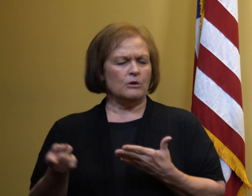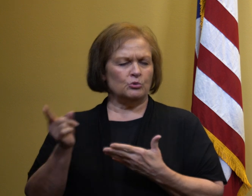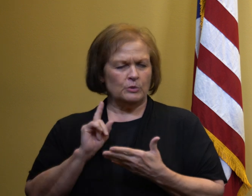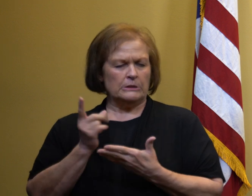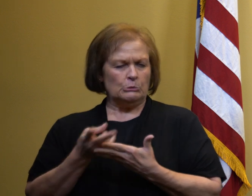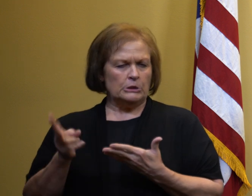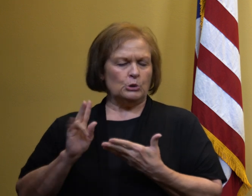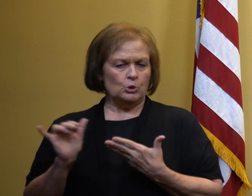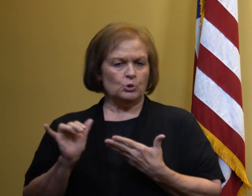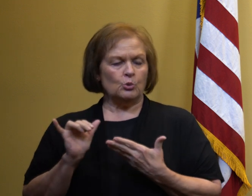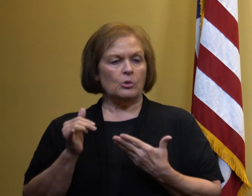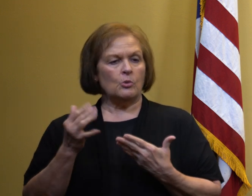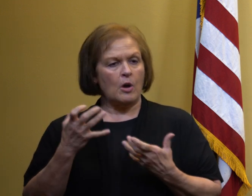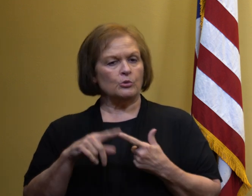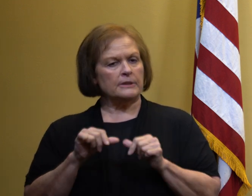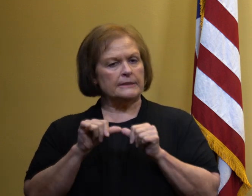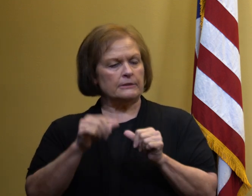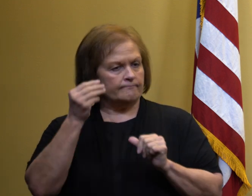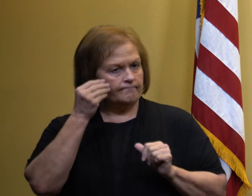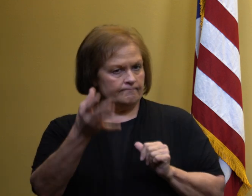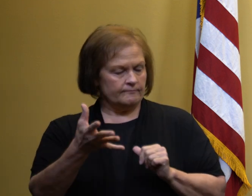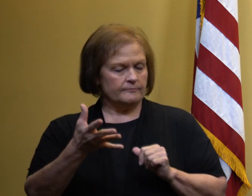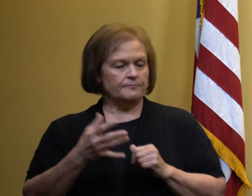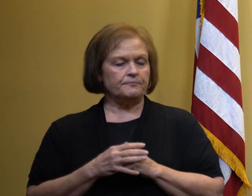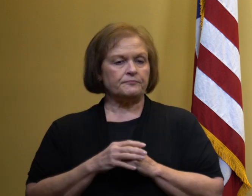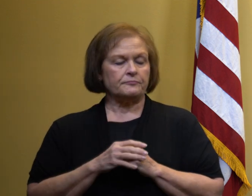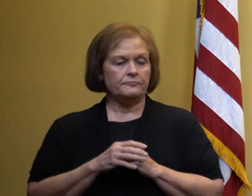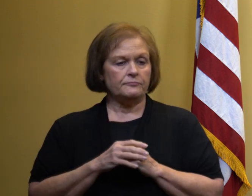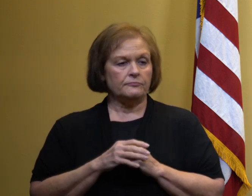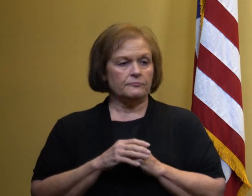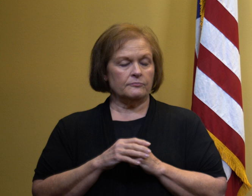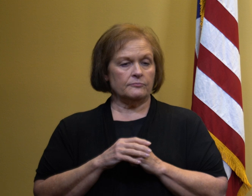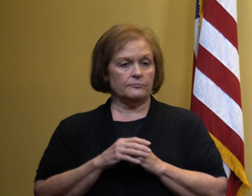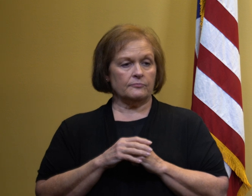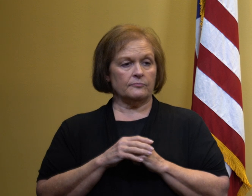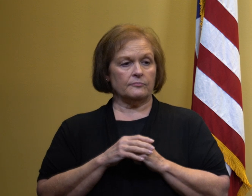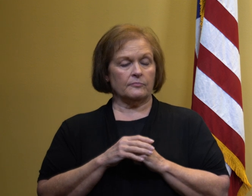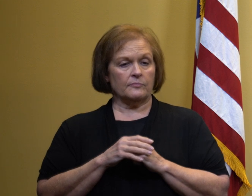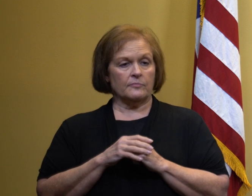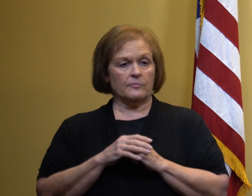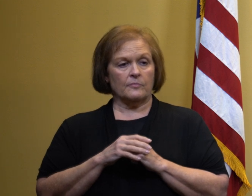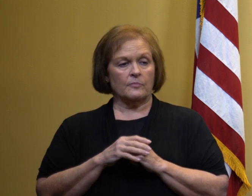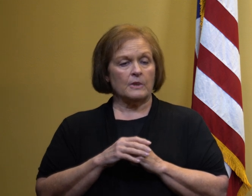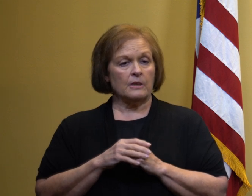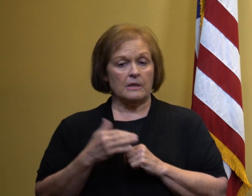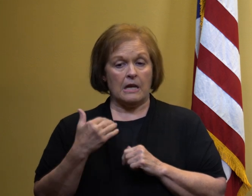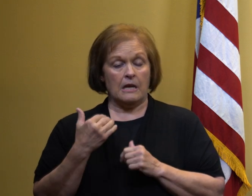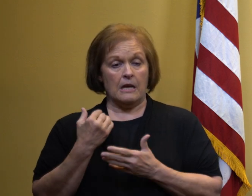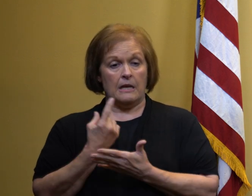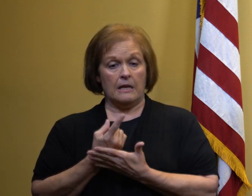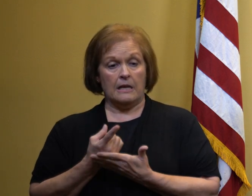the week before. Just wanted to continue with the focus here. As I mentioned on last